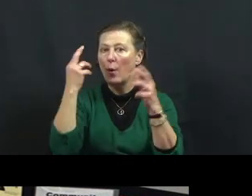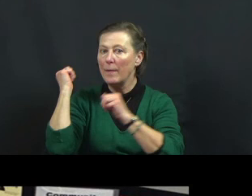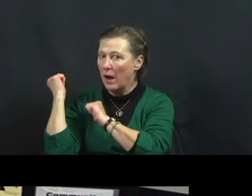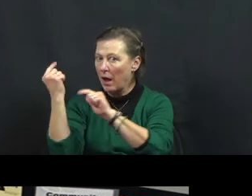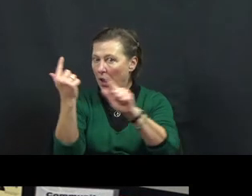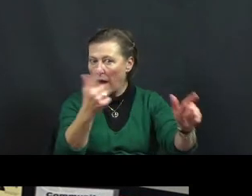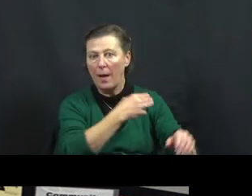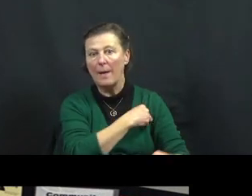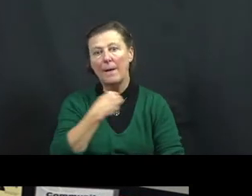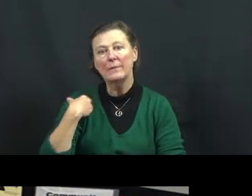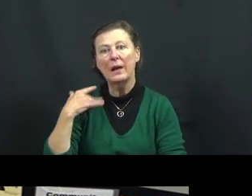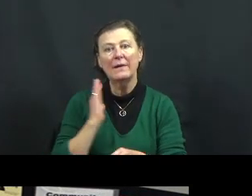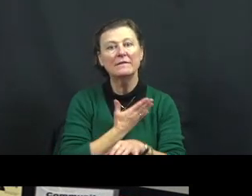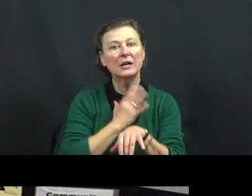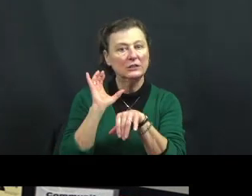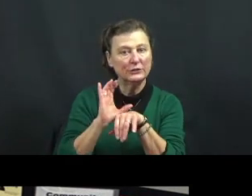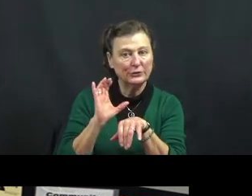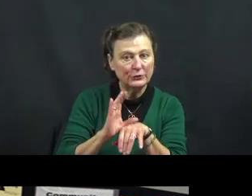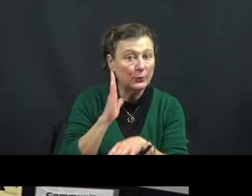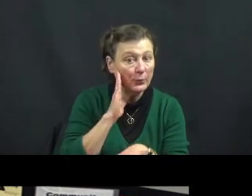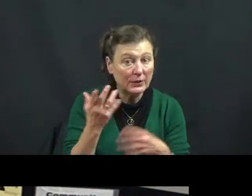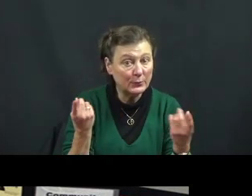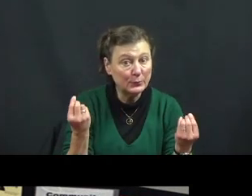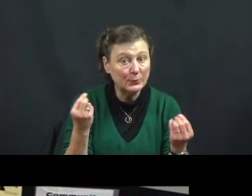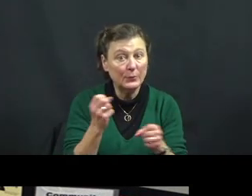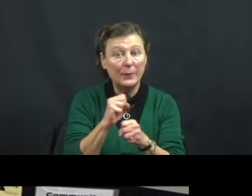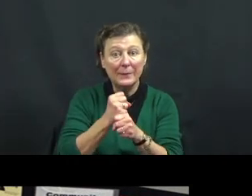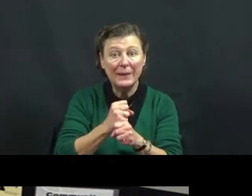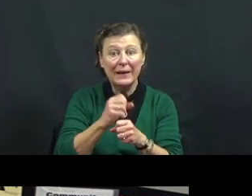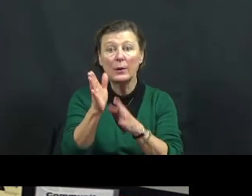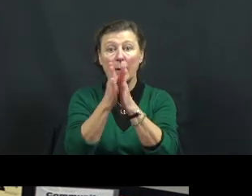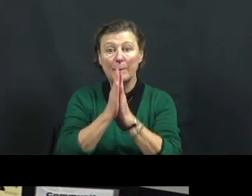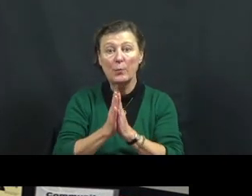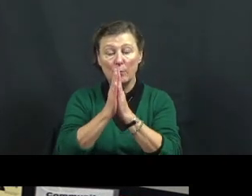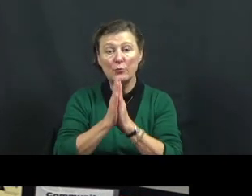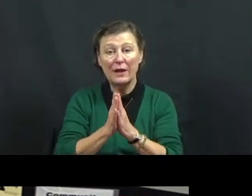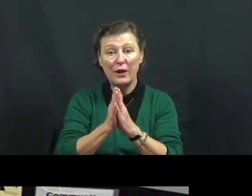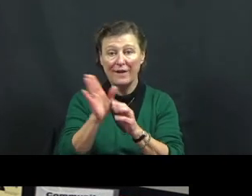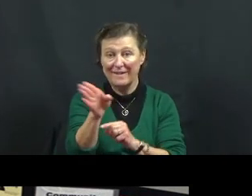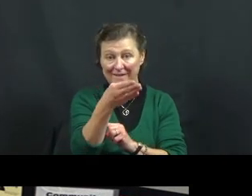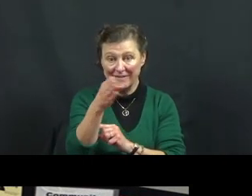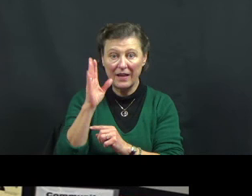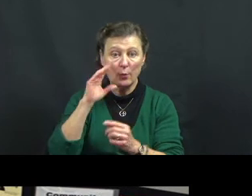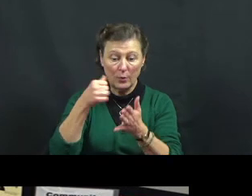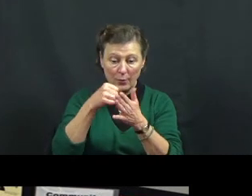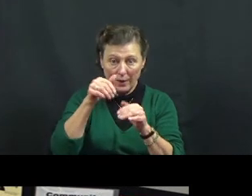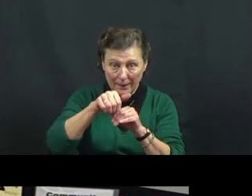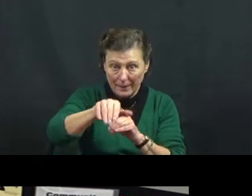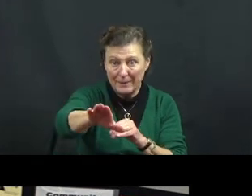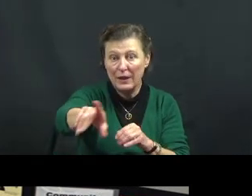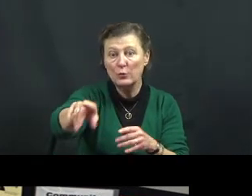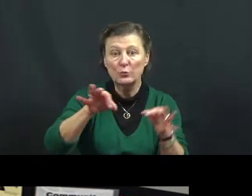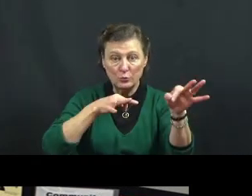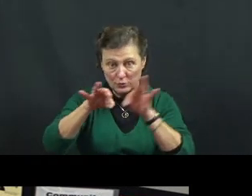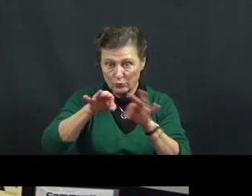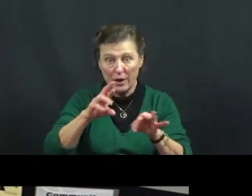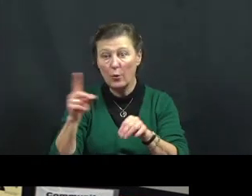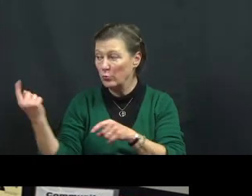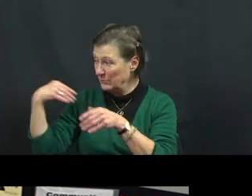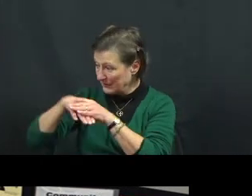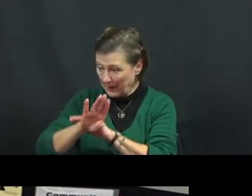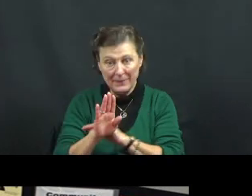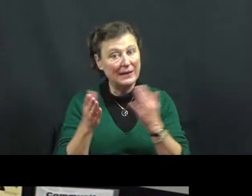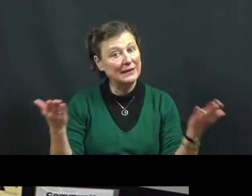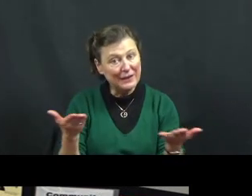members of our congregation will create a prayer flag. We're going to mail you the instructions if you like, or you can come in and make one.